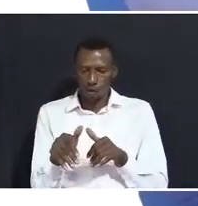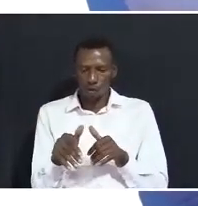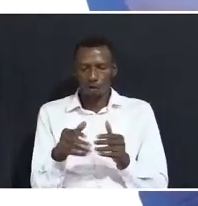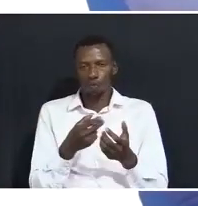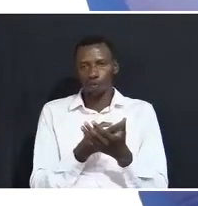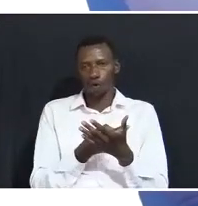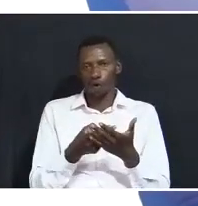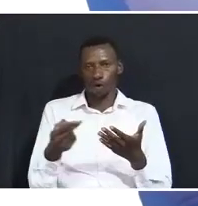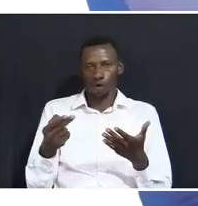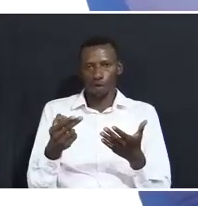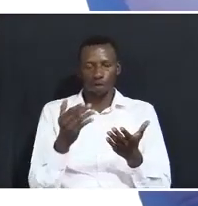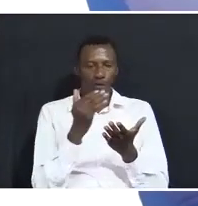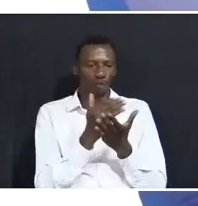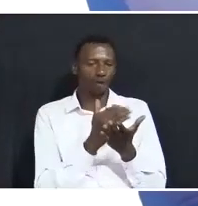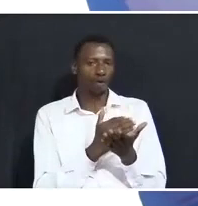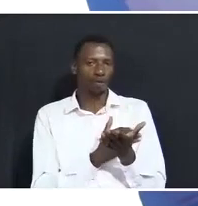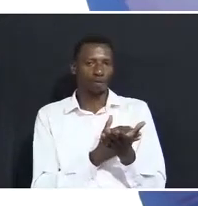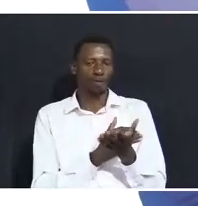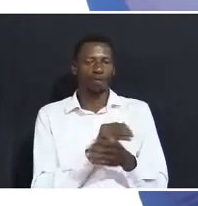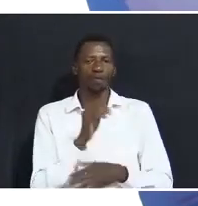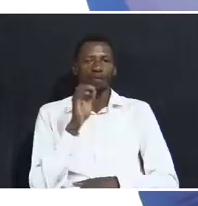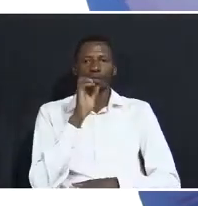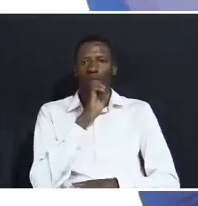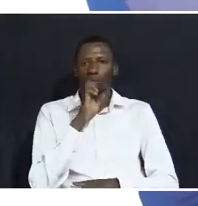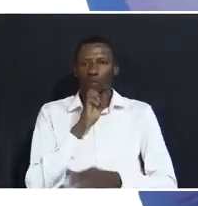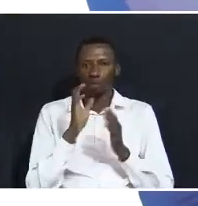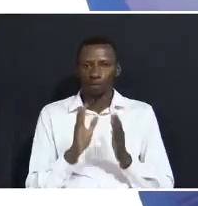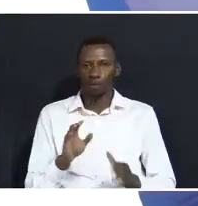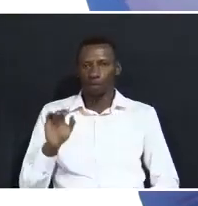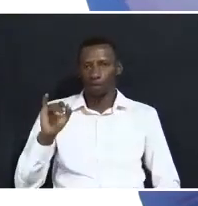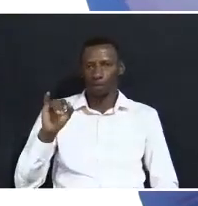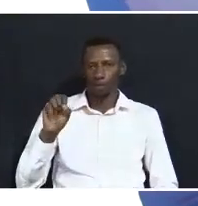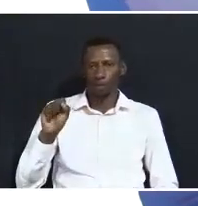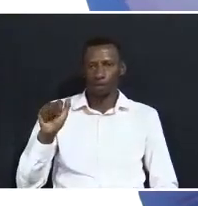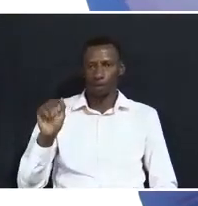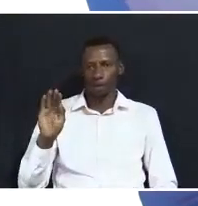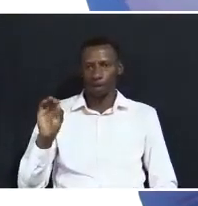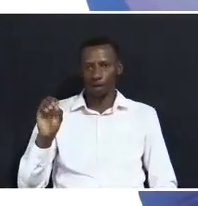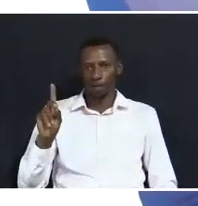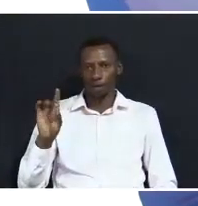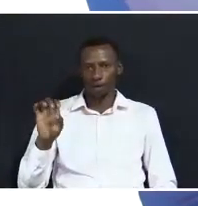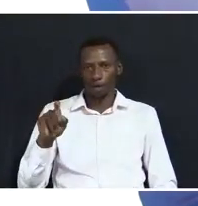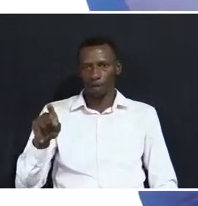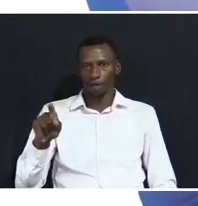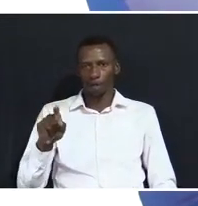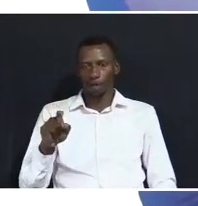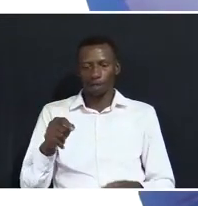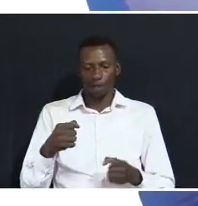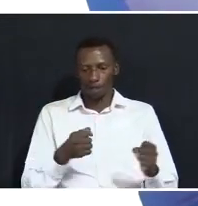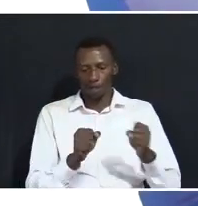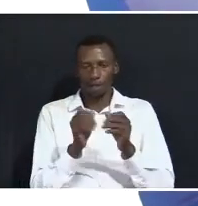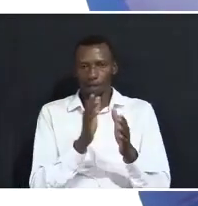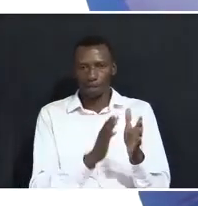Elder Saboke is our stewardship, is our strategic planning leader for this